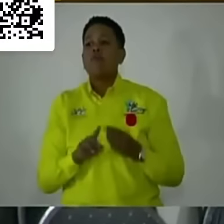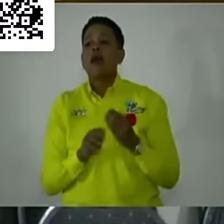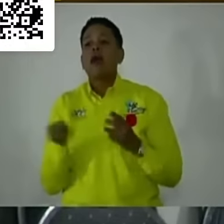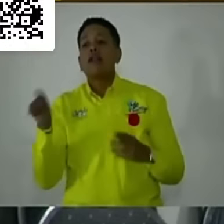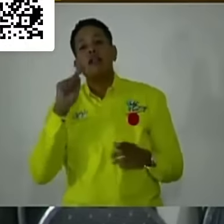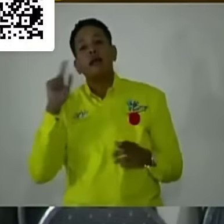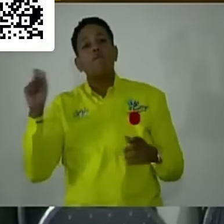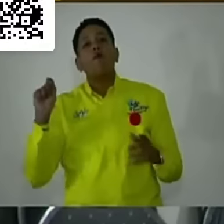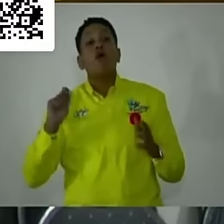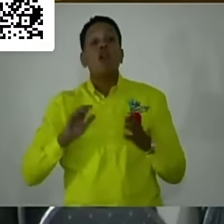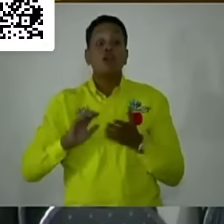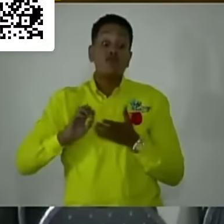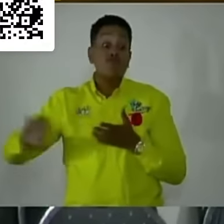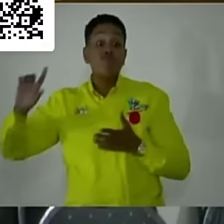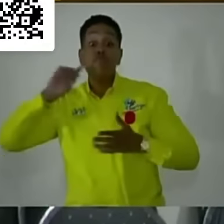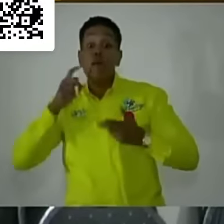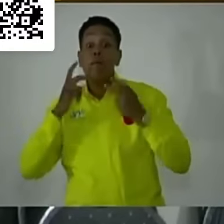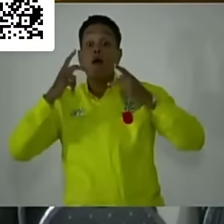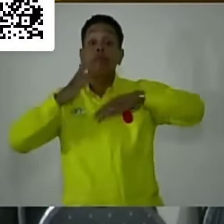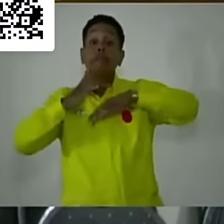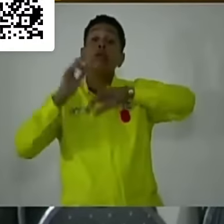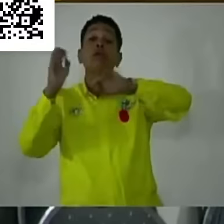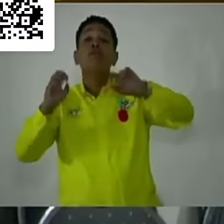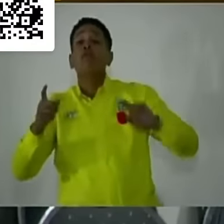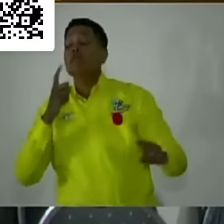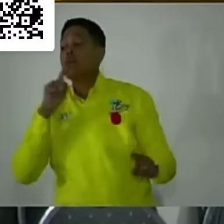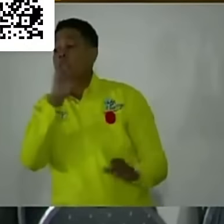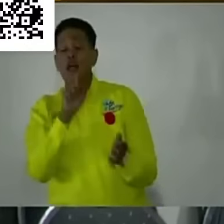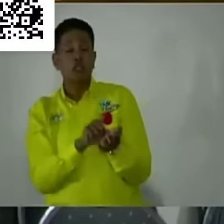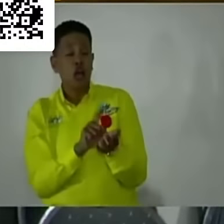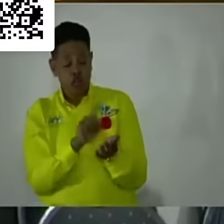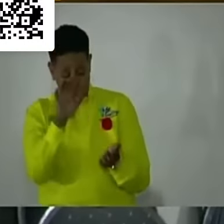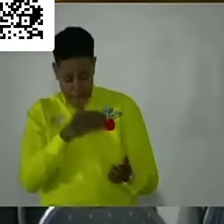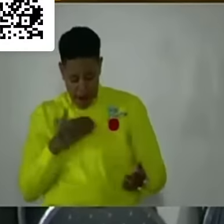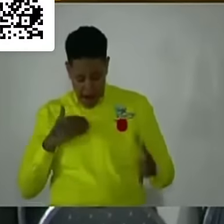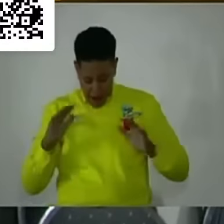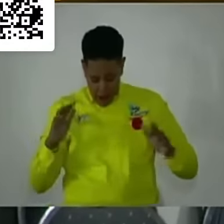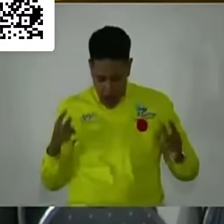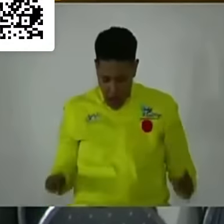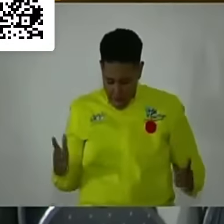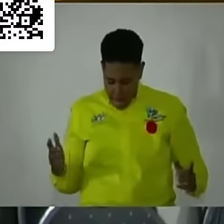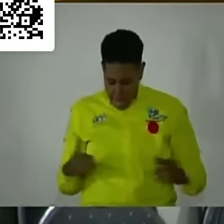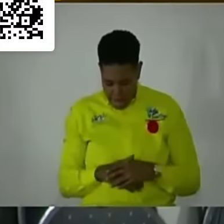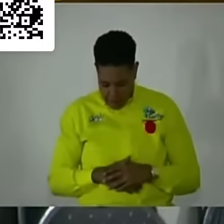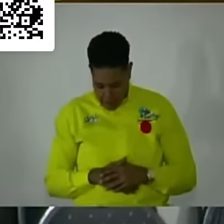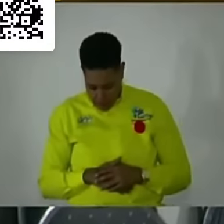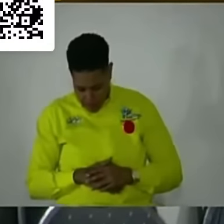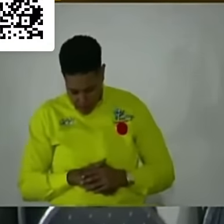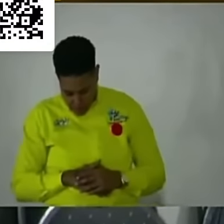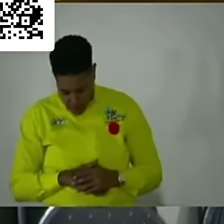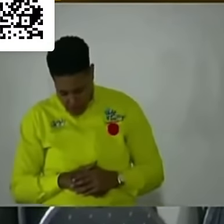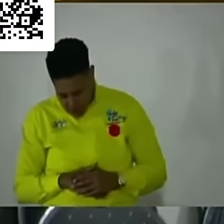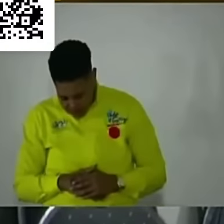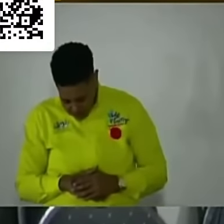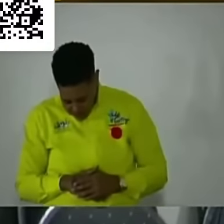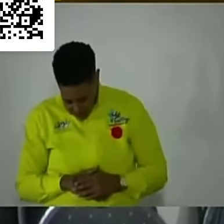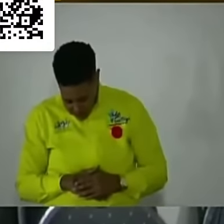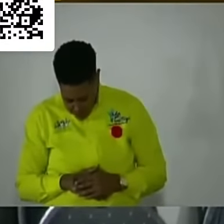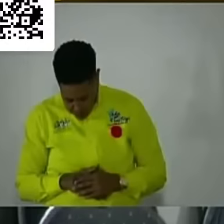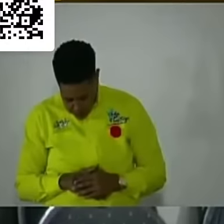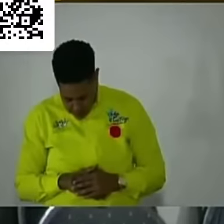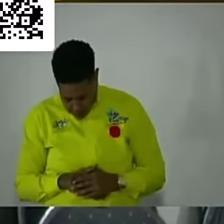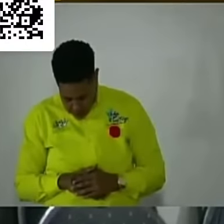out a release in the public space about their doctors, their members. And, you know, I have no issues with that, because